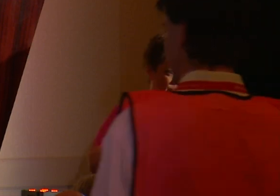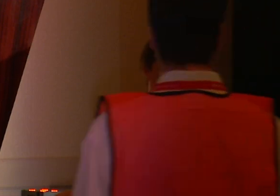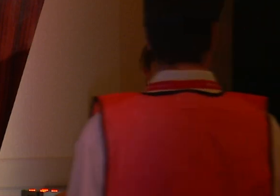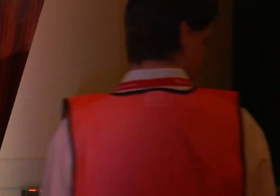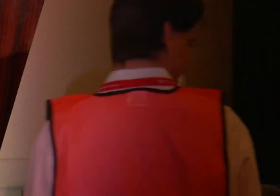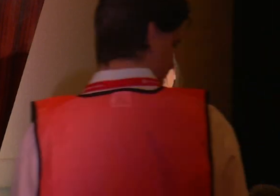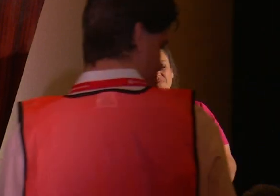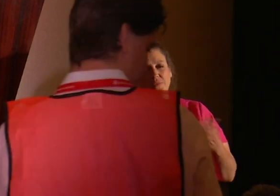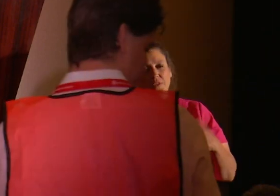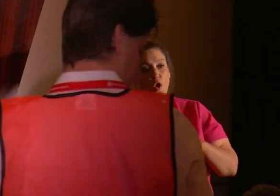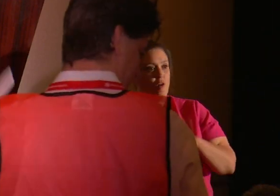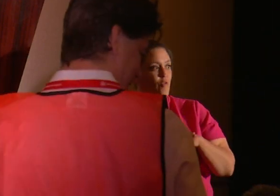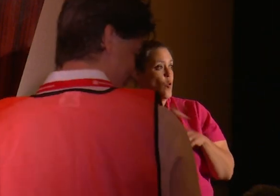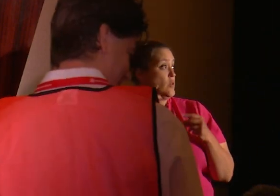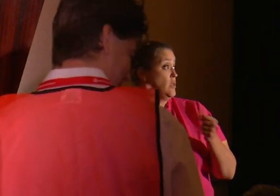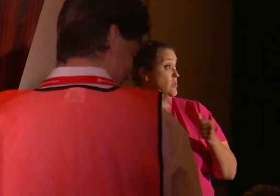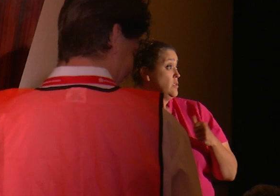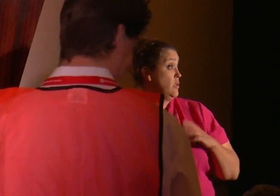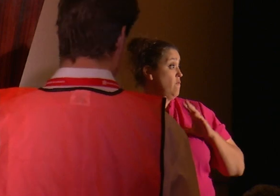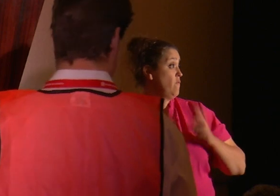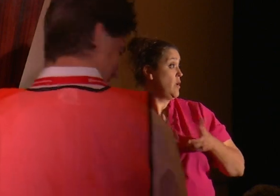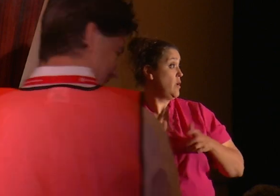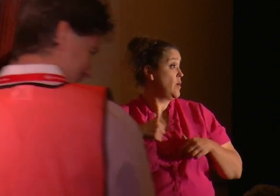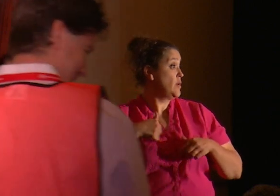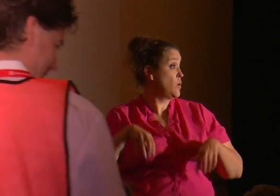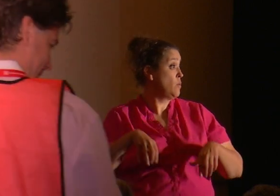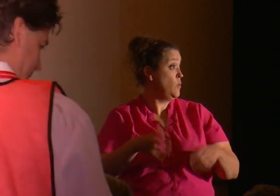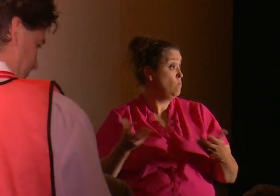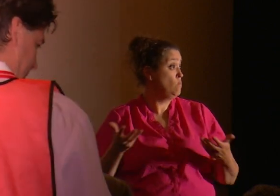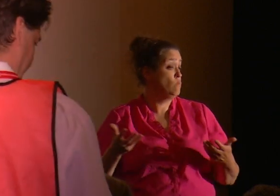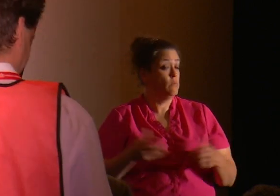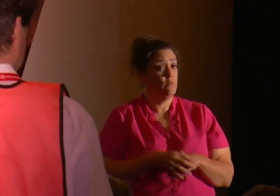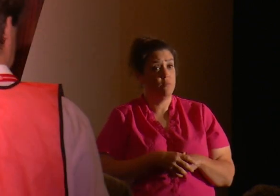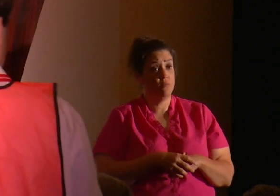And of course, instantly, that's exactly what I did.